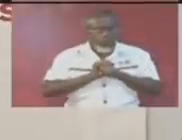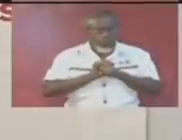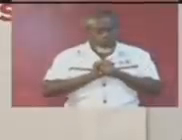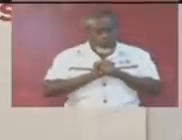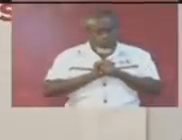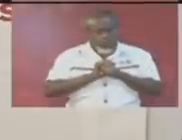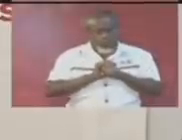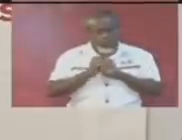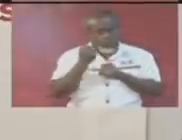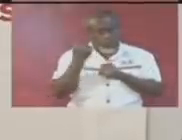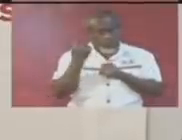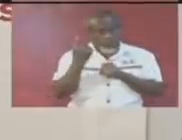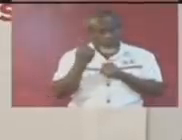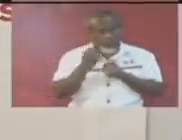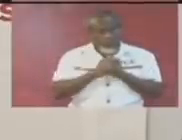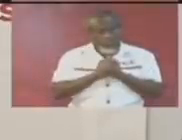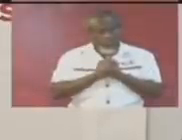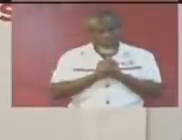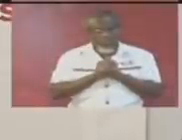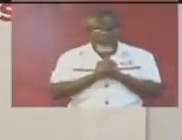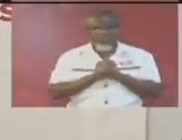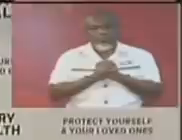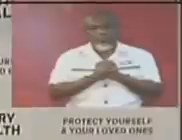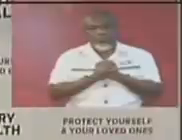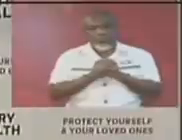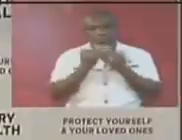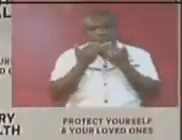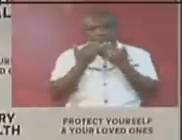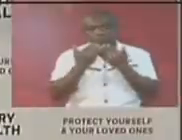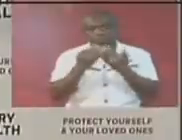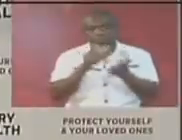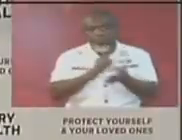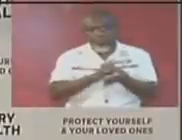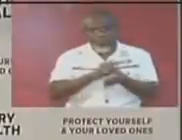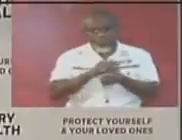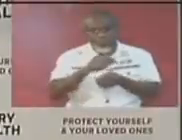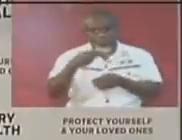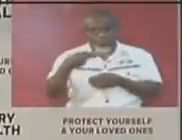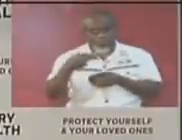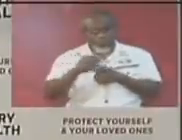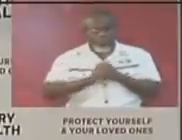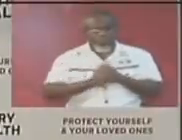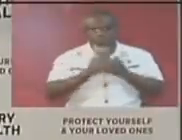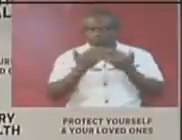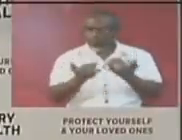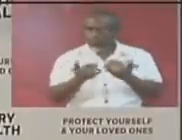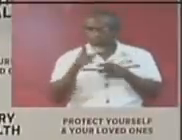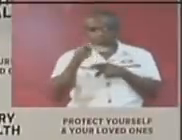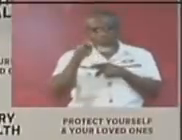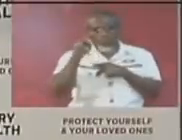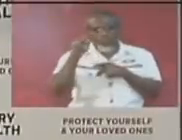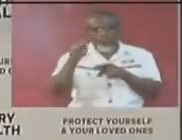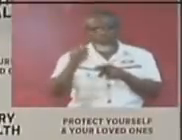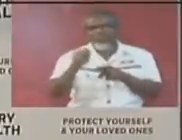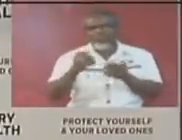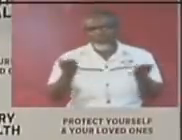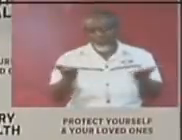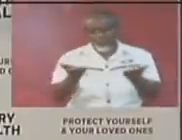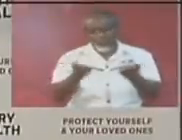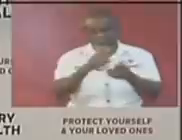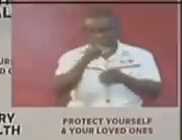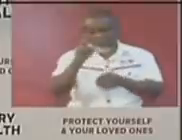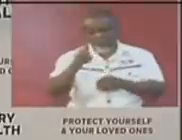on a day-to-day basis. Thank you very much, Dr. Hines. And we go now to TTT, please.